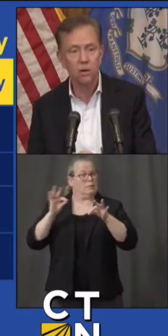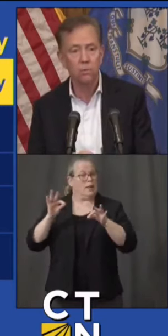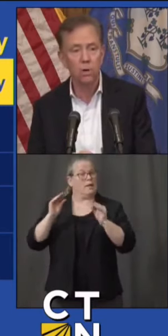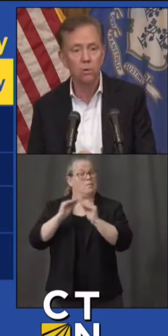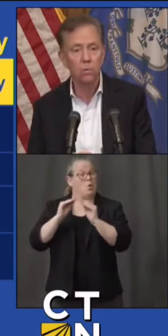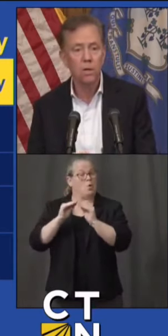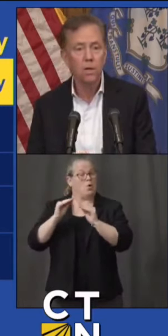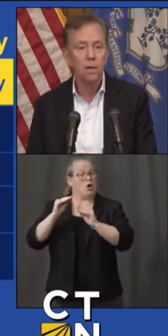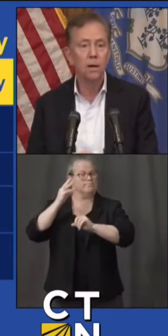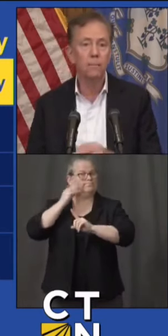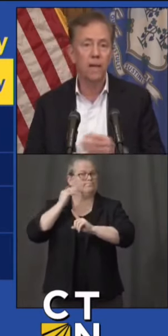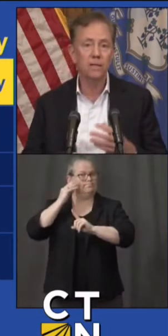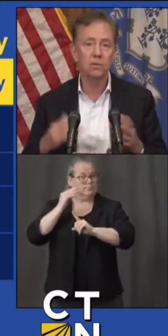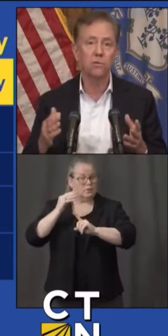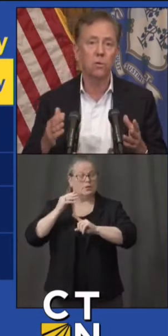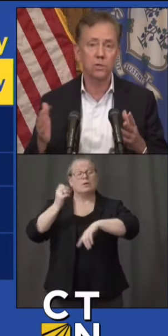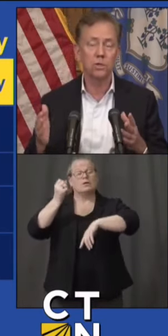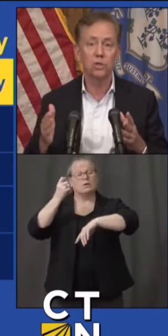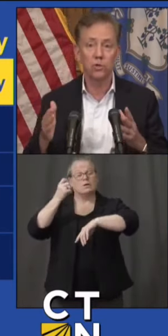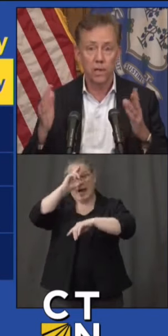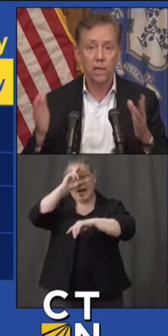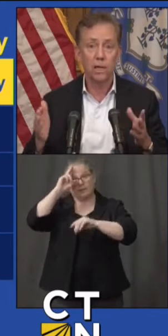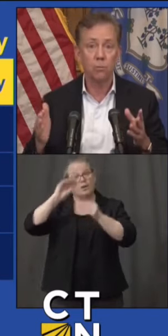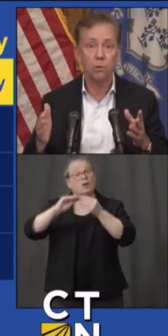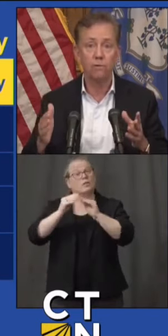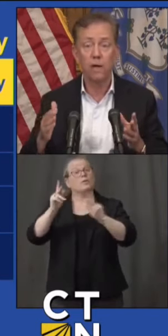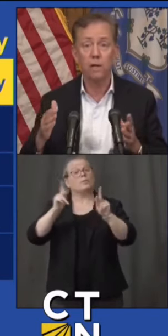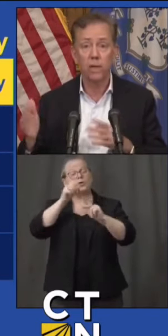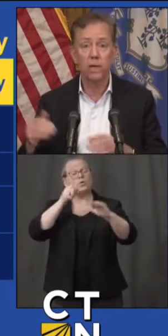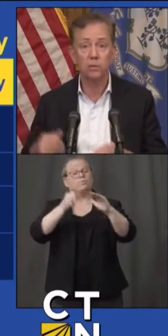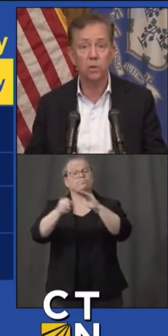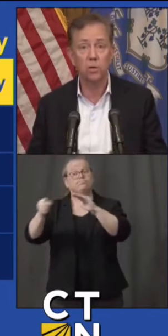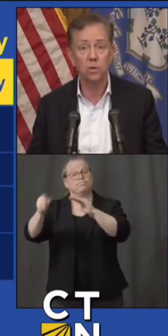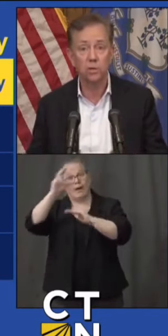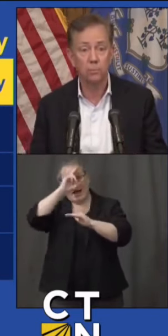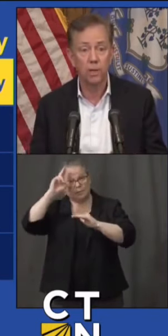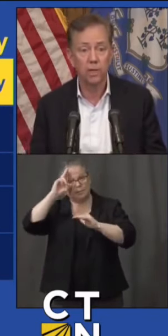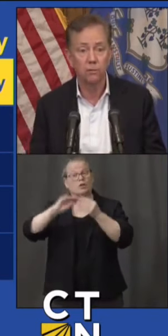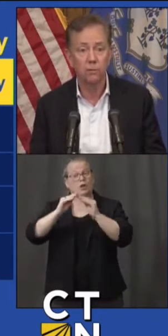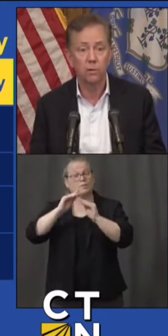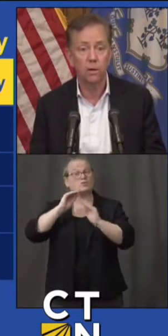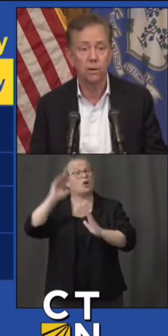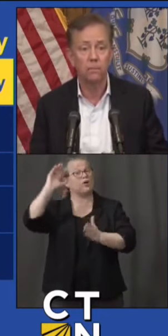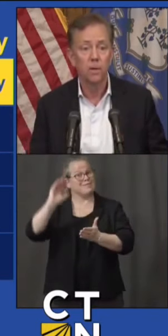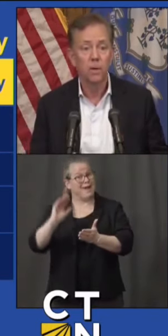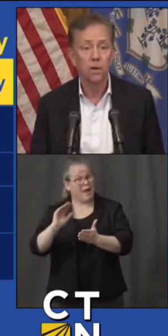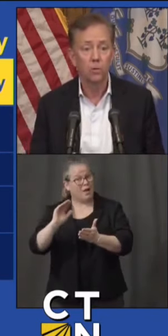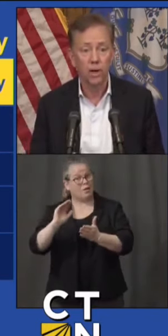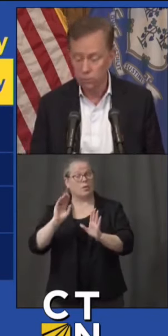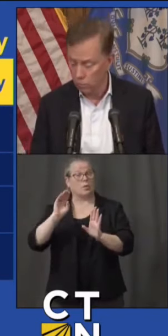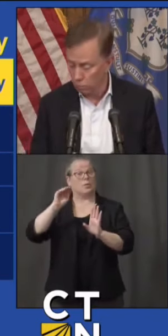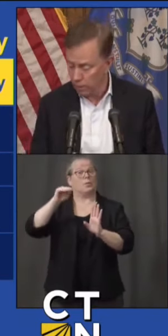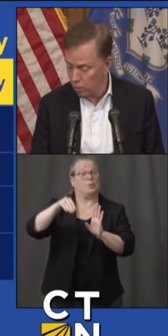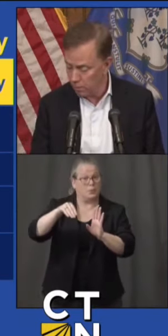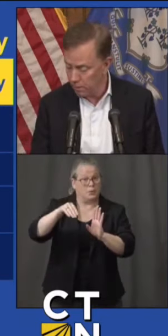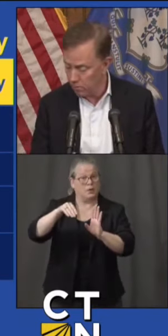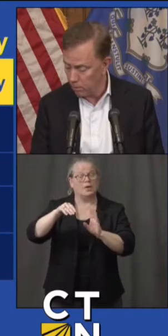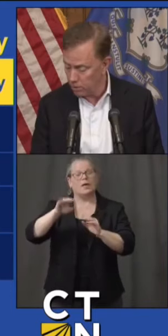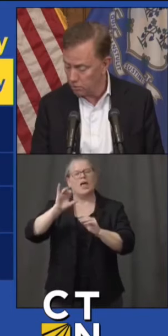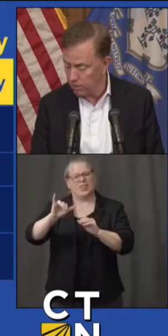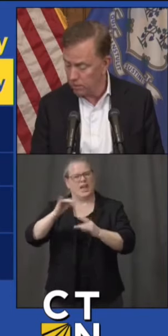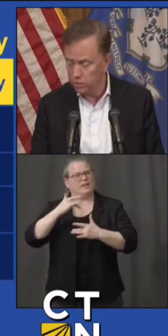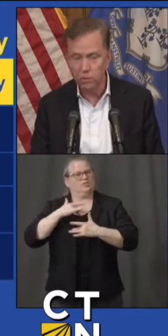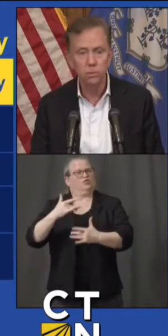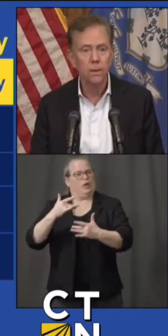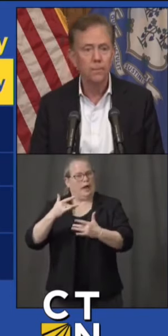in a row. That's, of course, a trend line that we're following as regards our plans for a gradual reopening of what we're